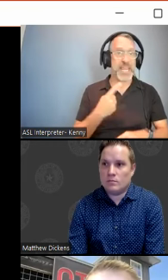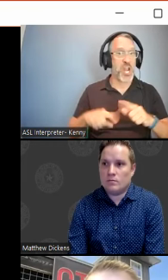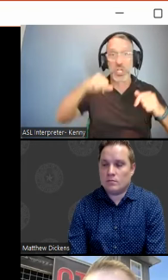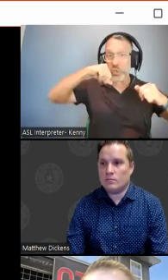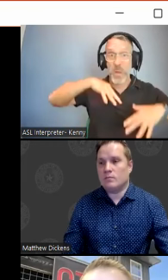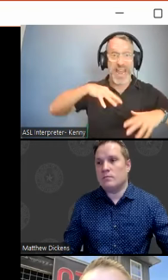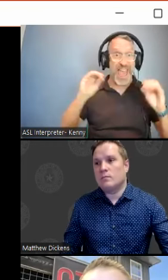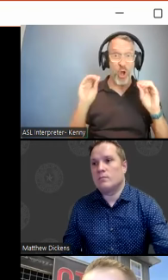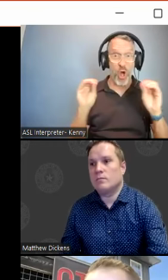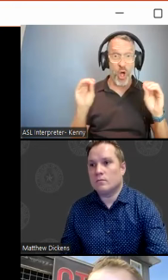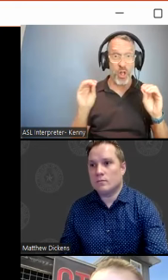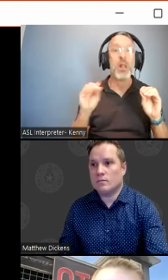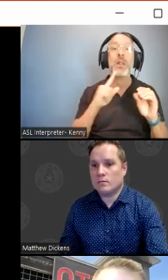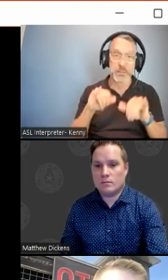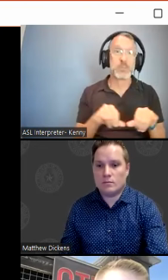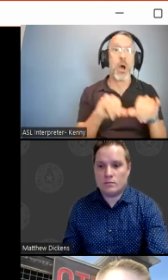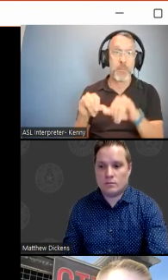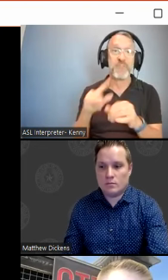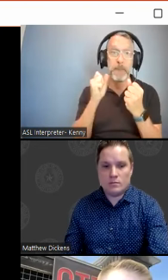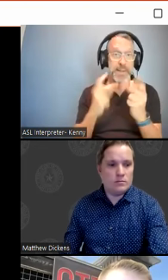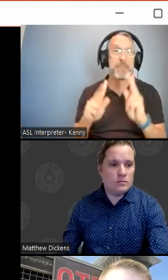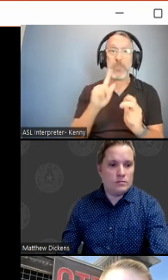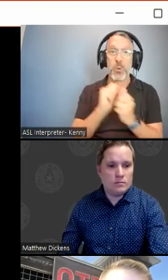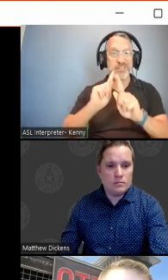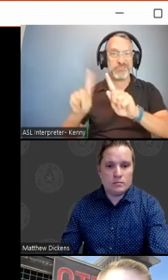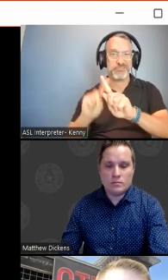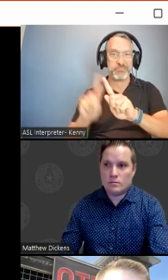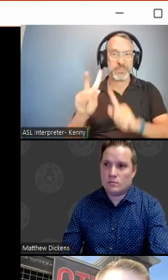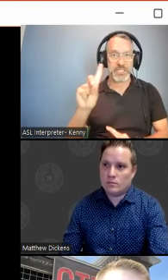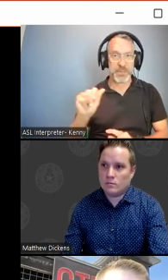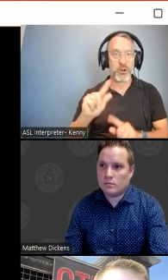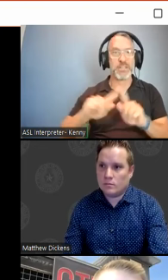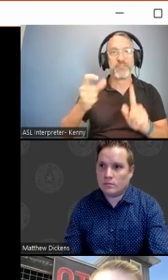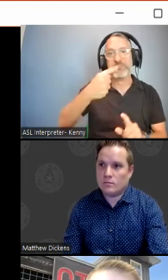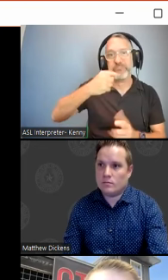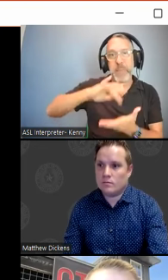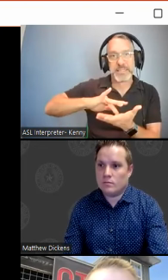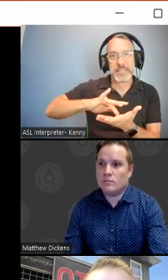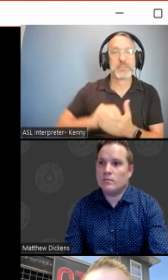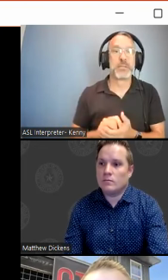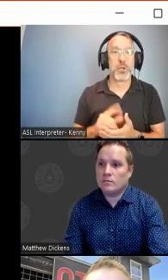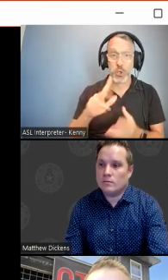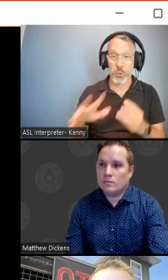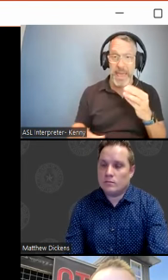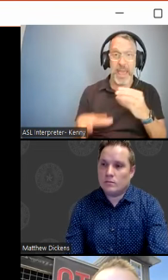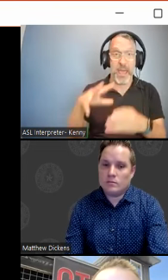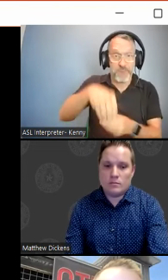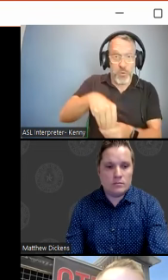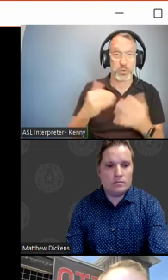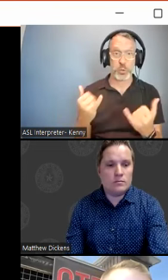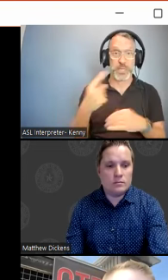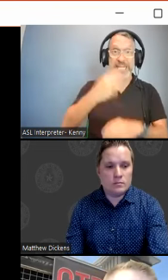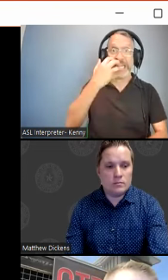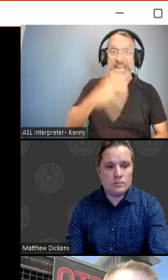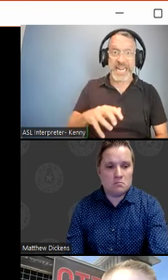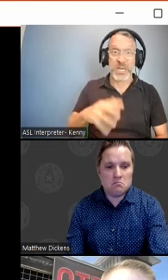all. And this is pretty common for a lot of people with different disabilities or on different medications. You add that into today's heat that we're